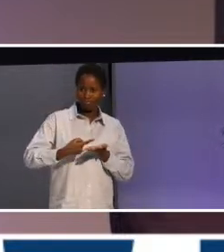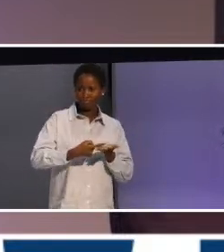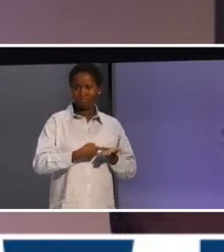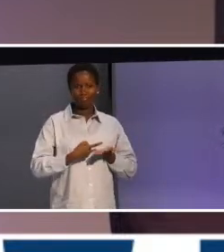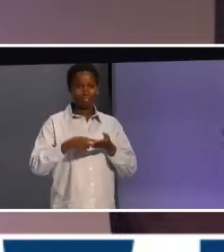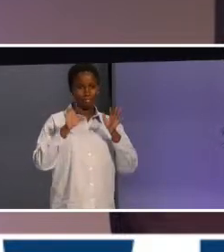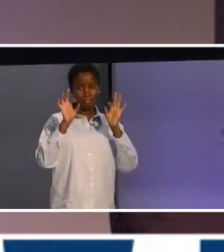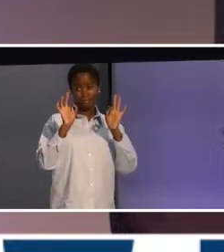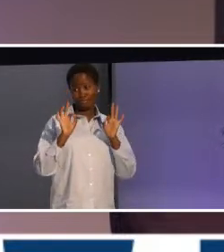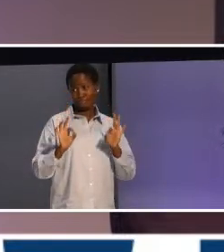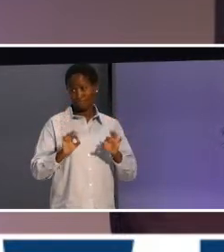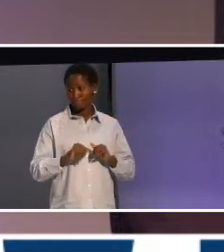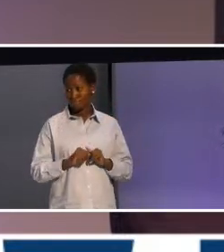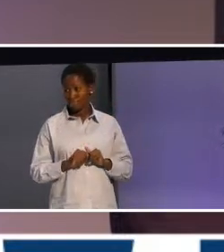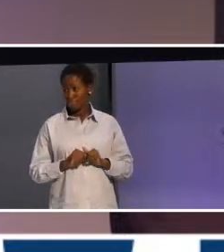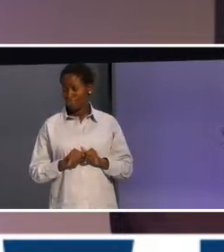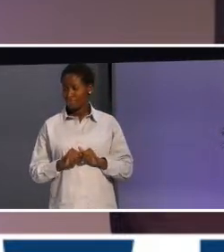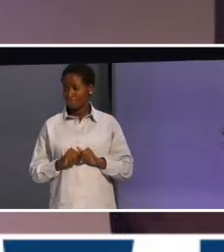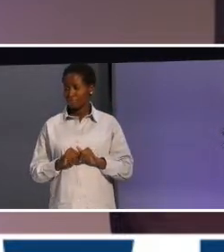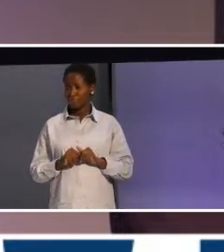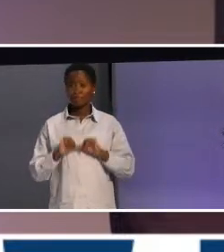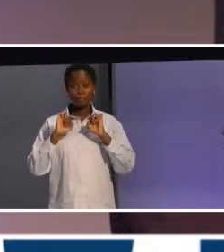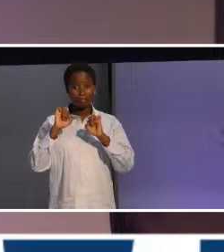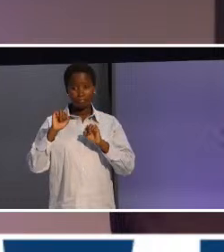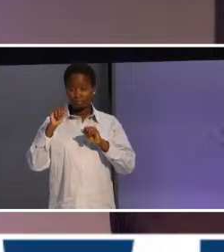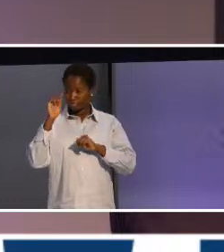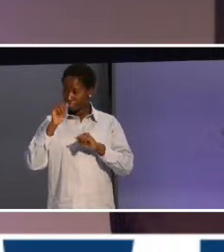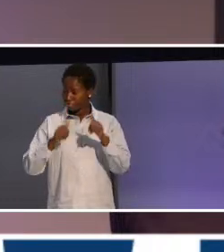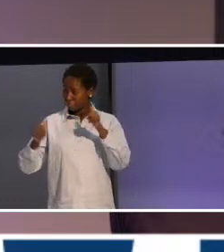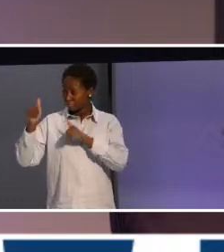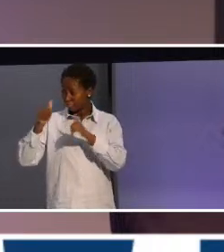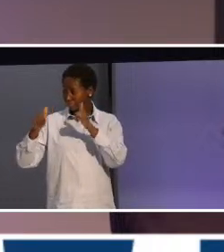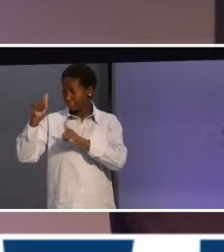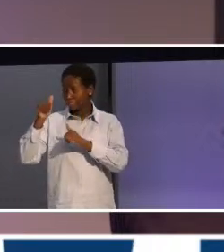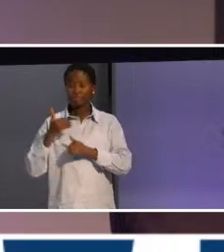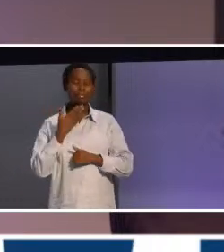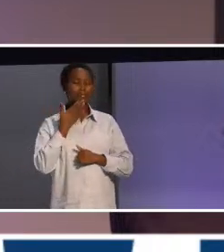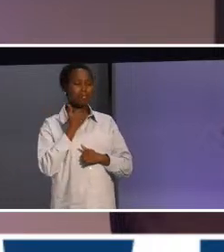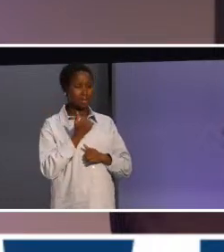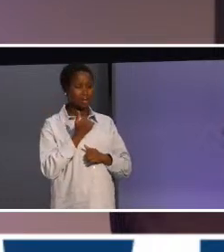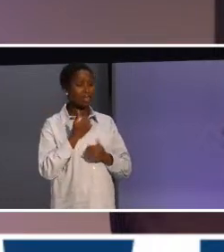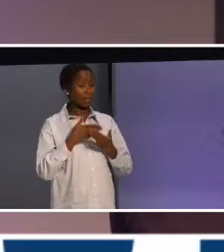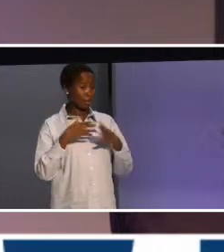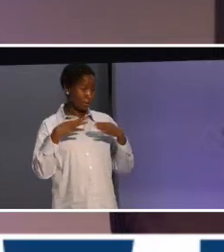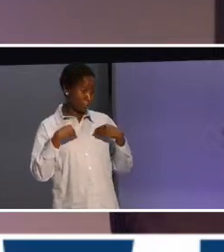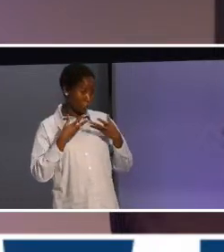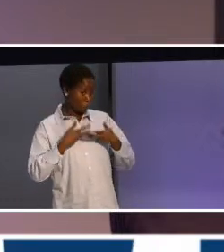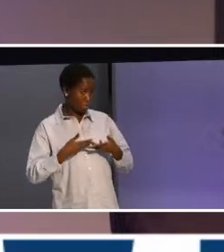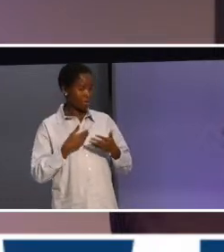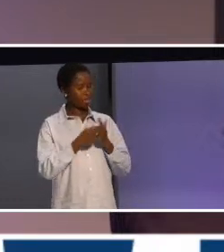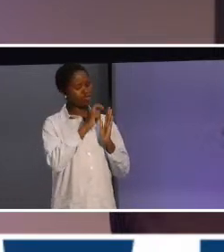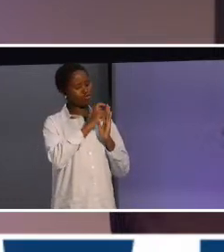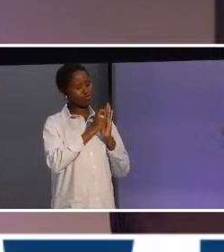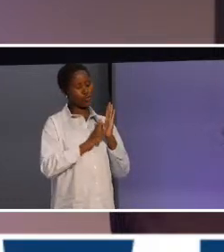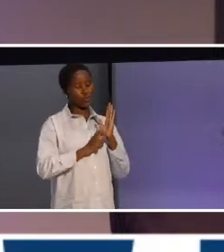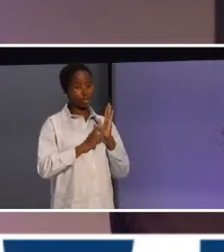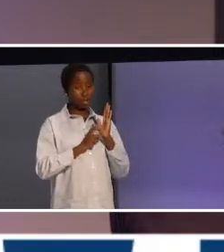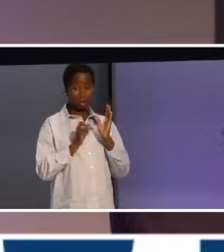Your Excellencies, allow me to briefly walk through the remarkable role AWEB as a group has